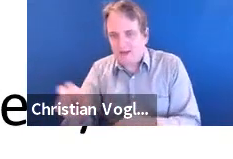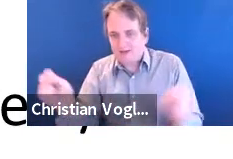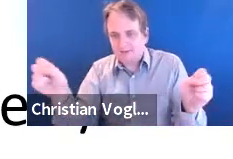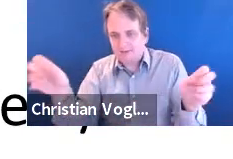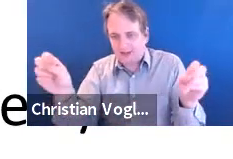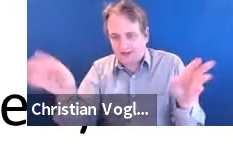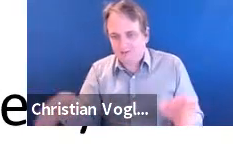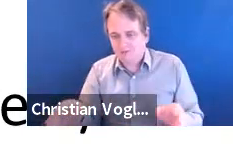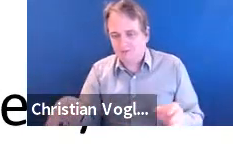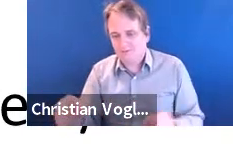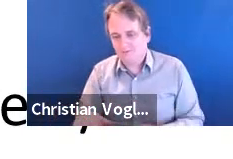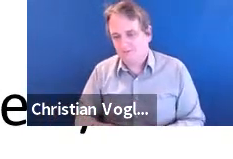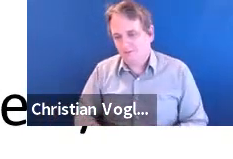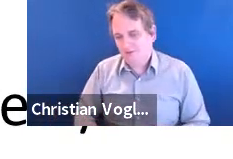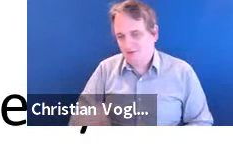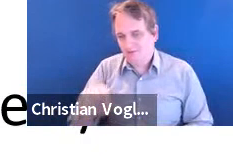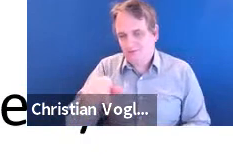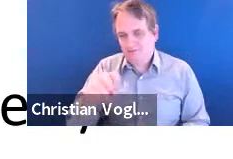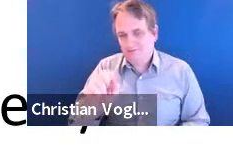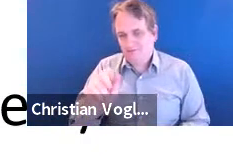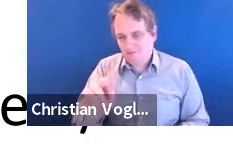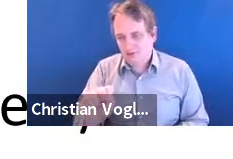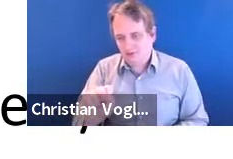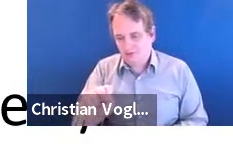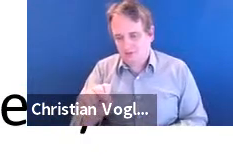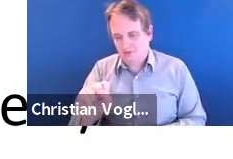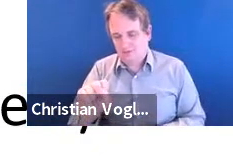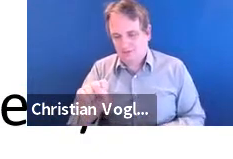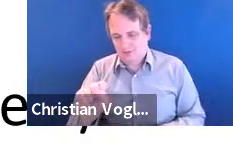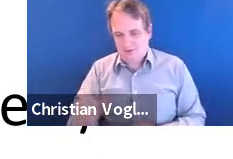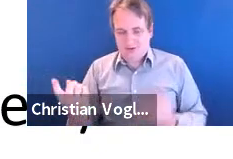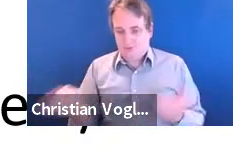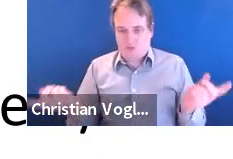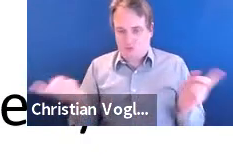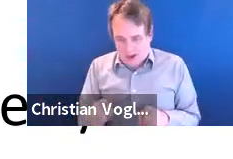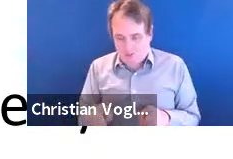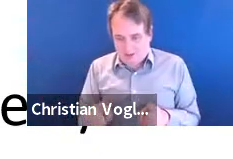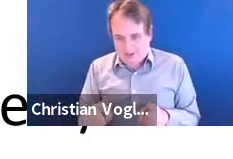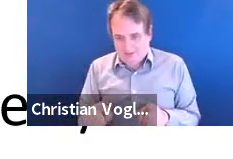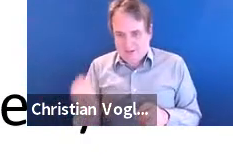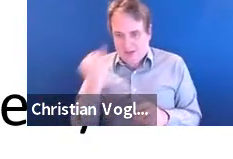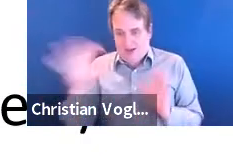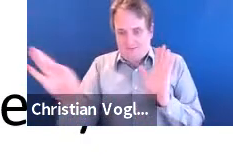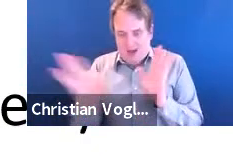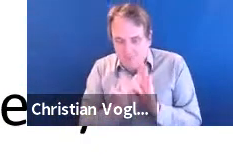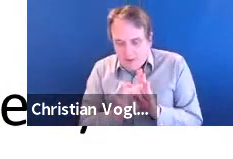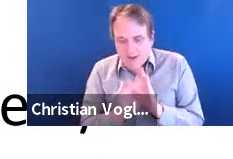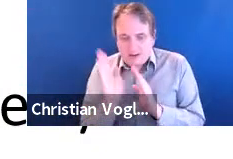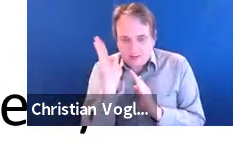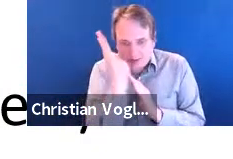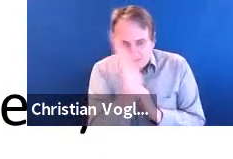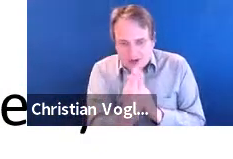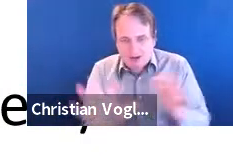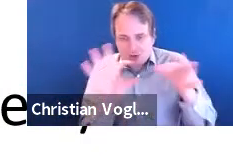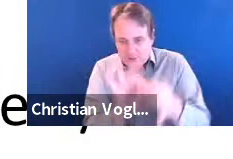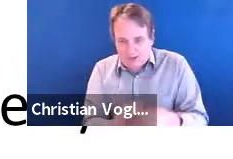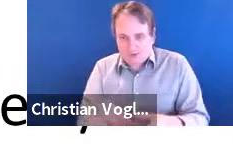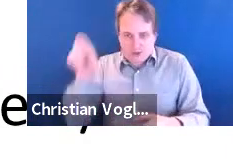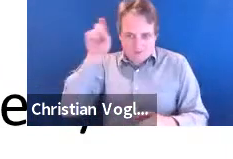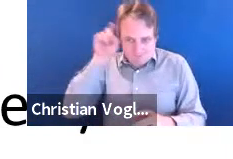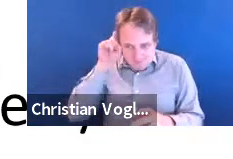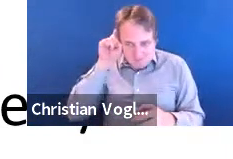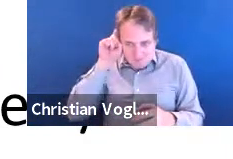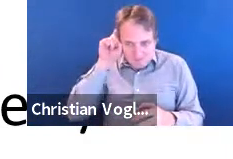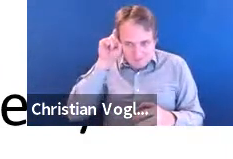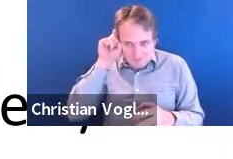direct communication, which goes perhaps to the fellow passengers, or which means also that the